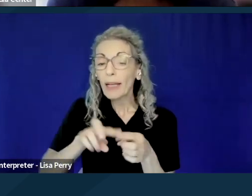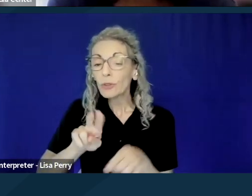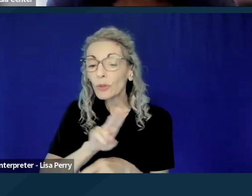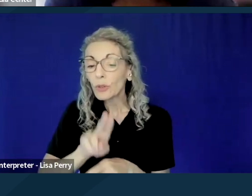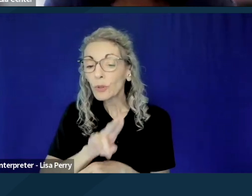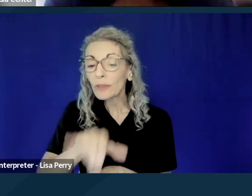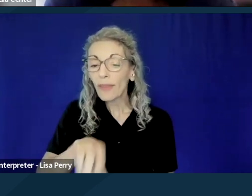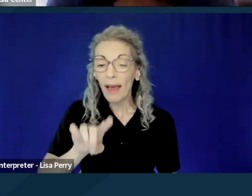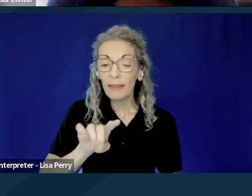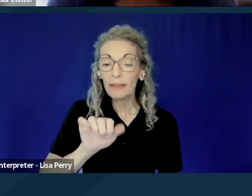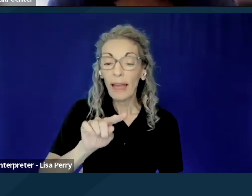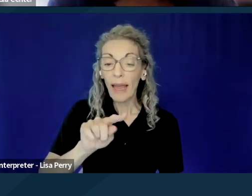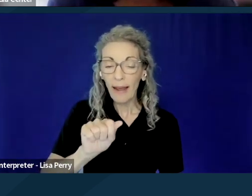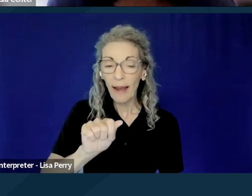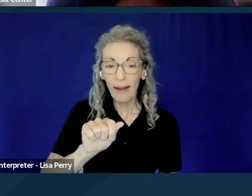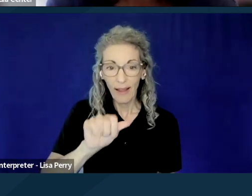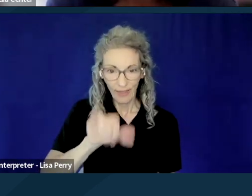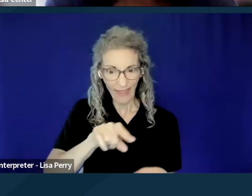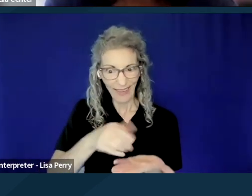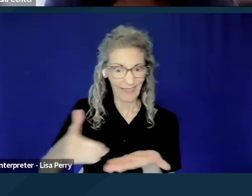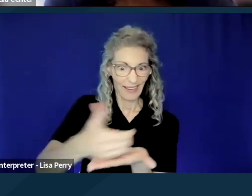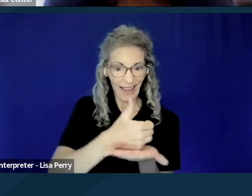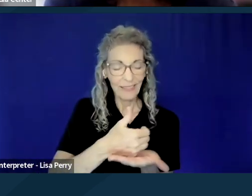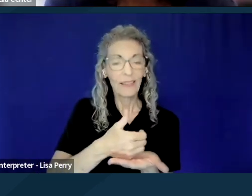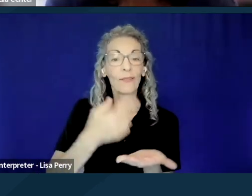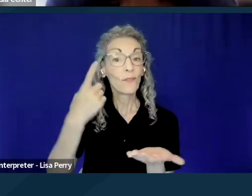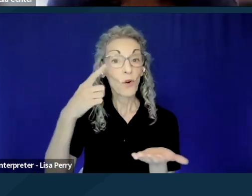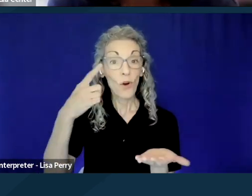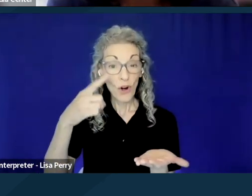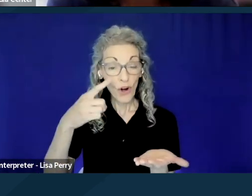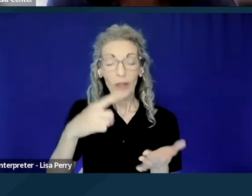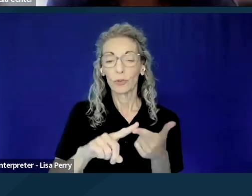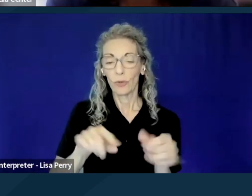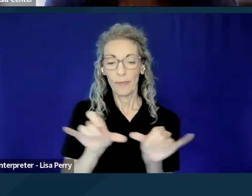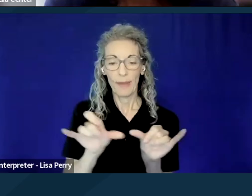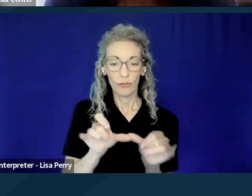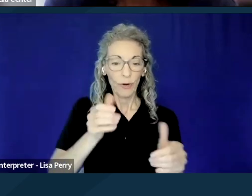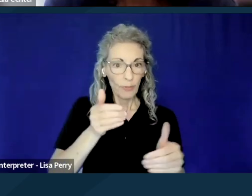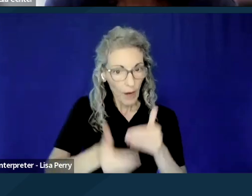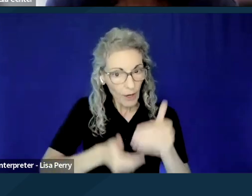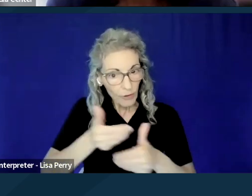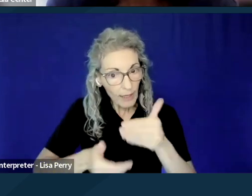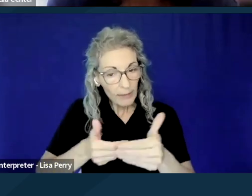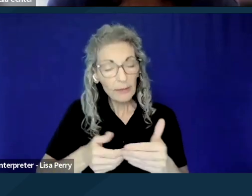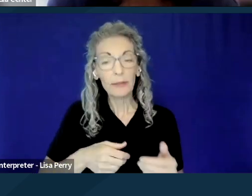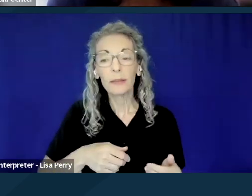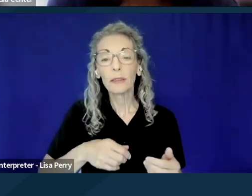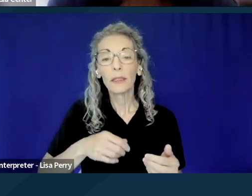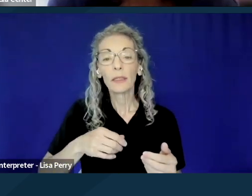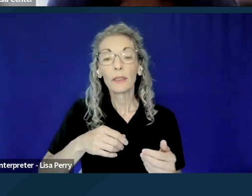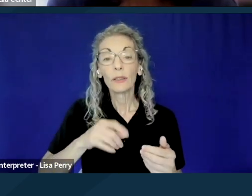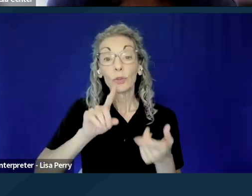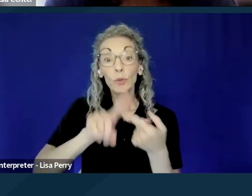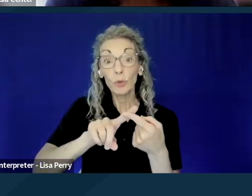data collection, as a way to measure their progress towards the